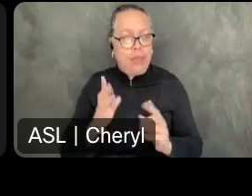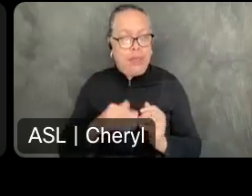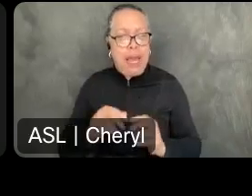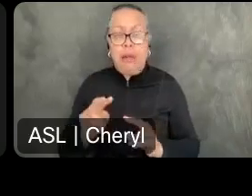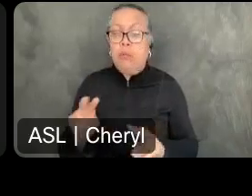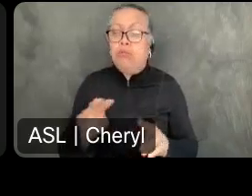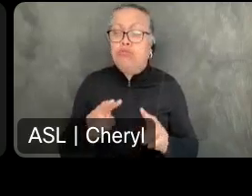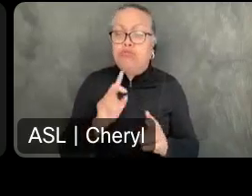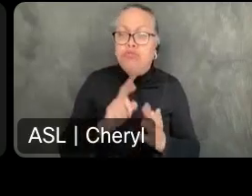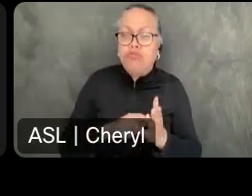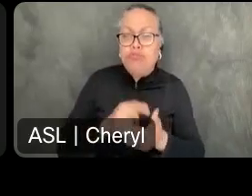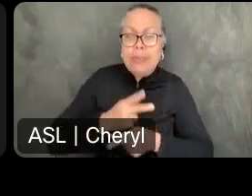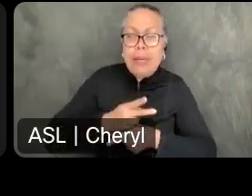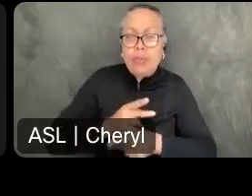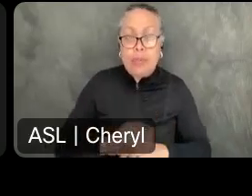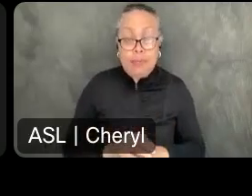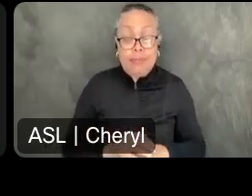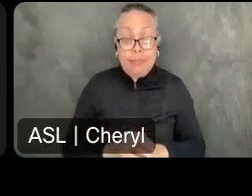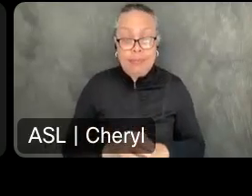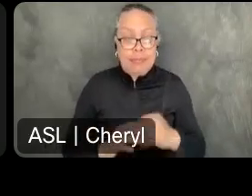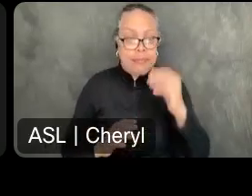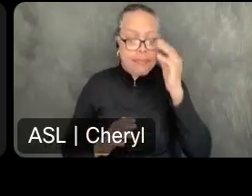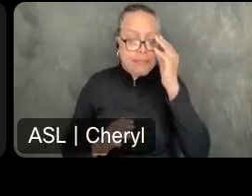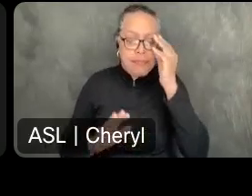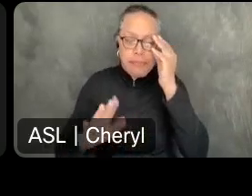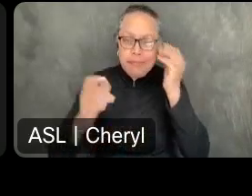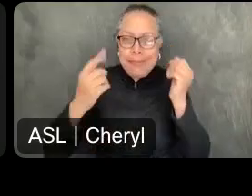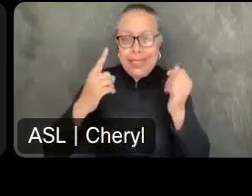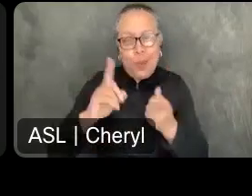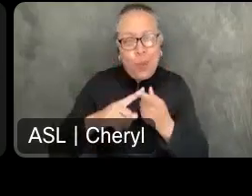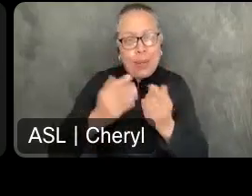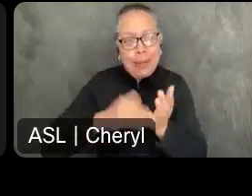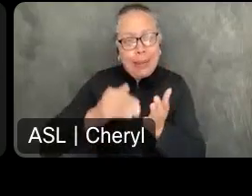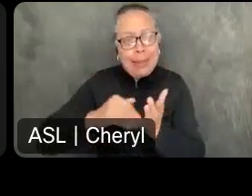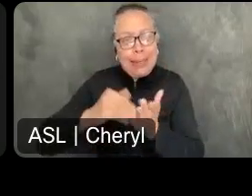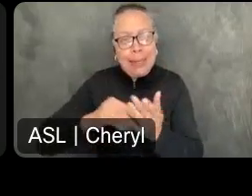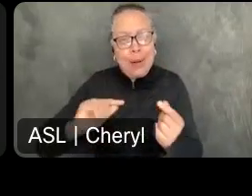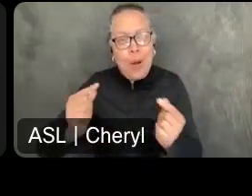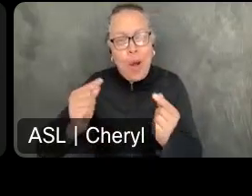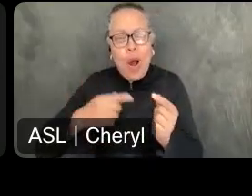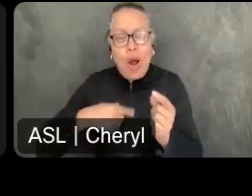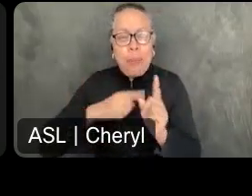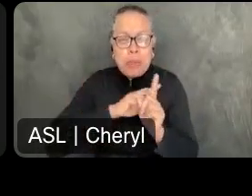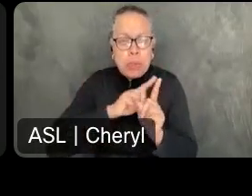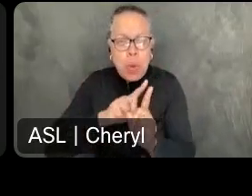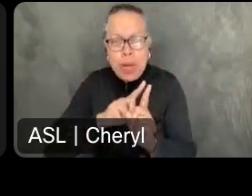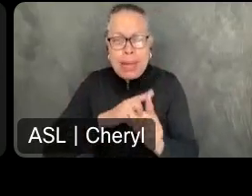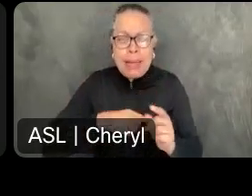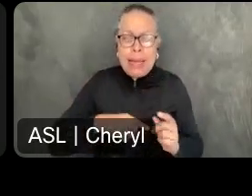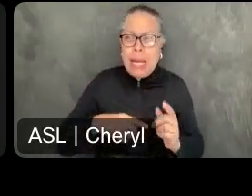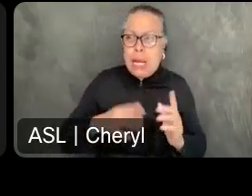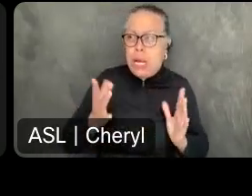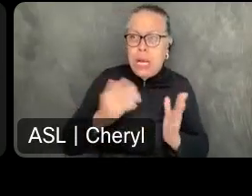when we are experiencing ongoing harm, victimization, stalking, being on edge